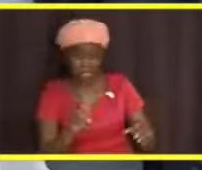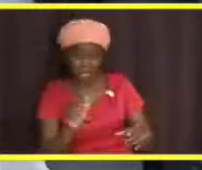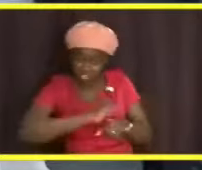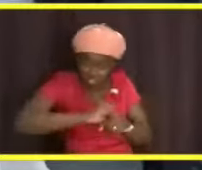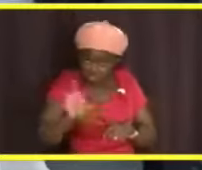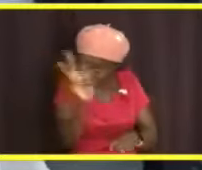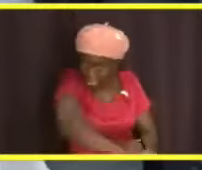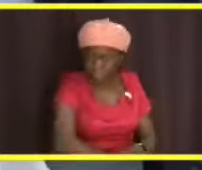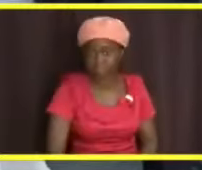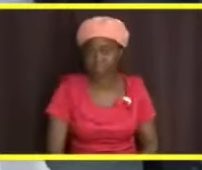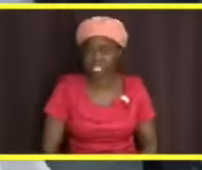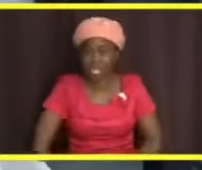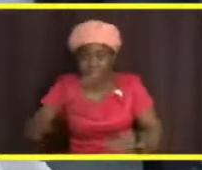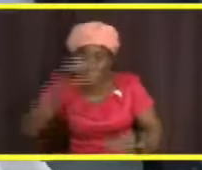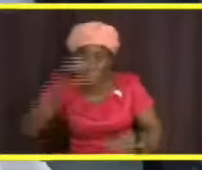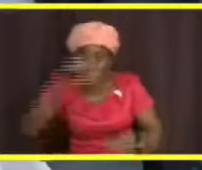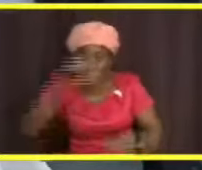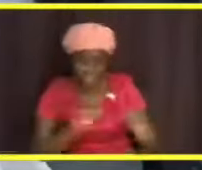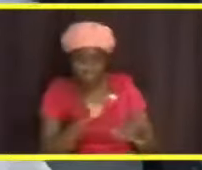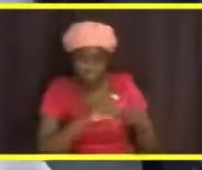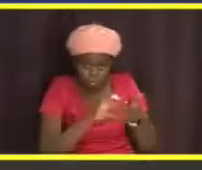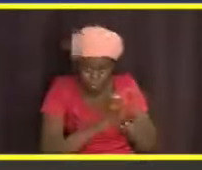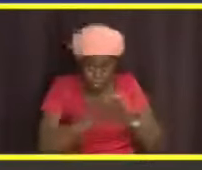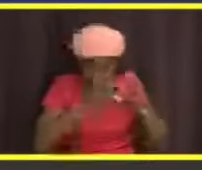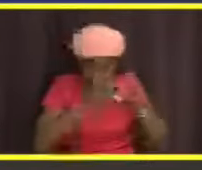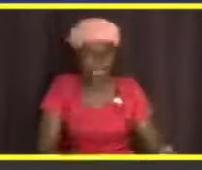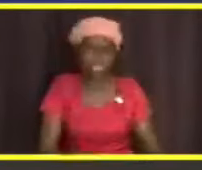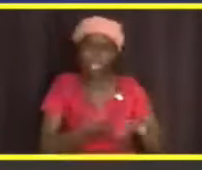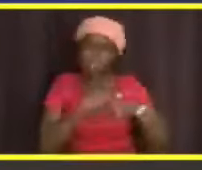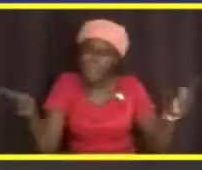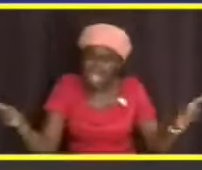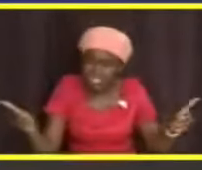obedient. But then man lost it all.